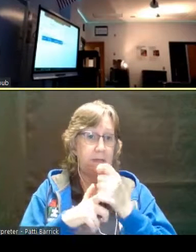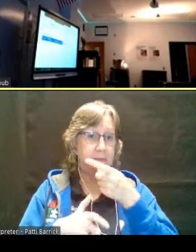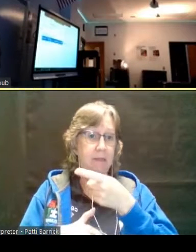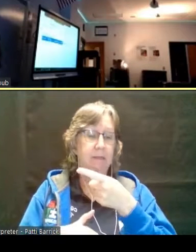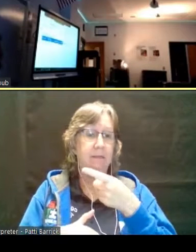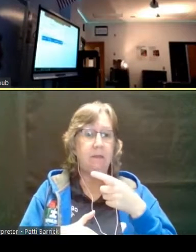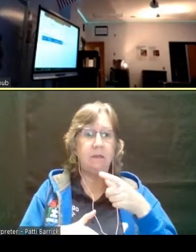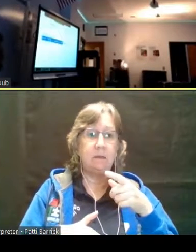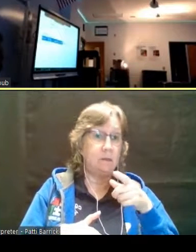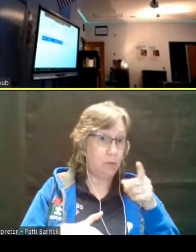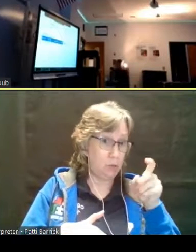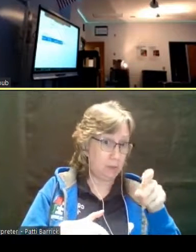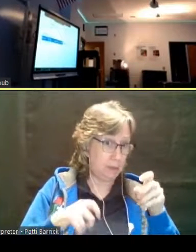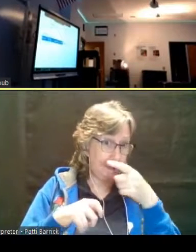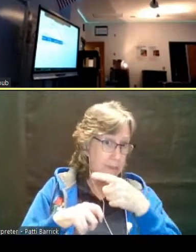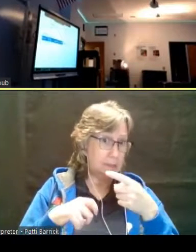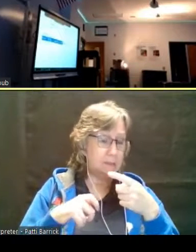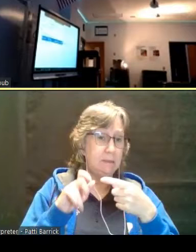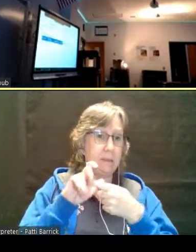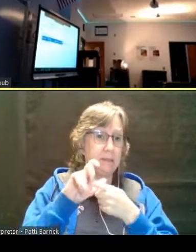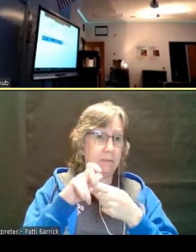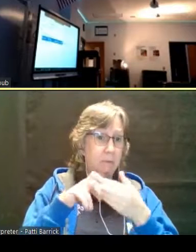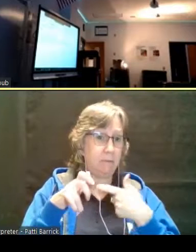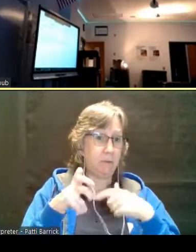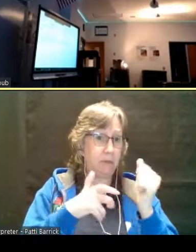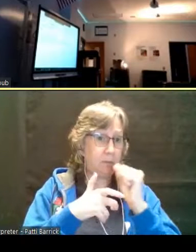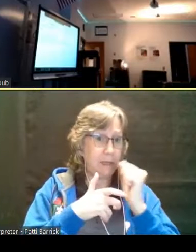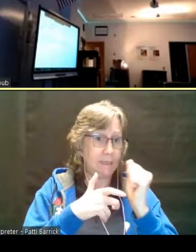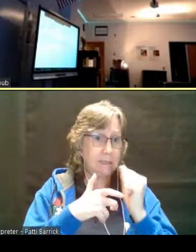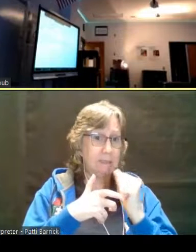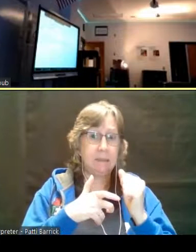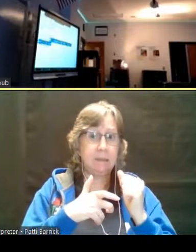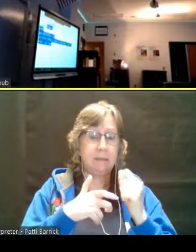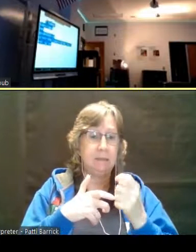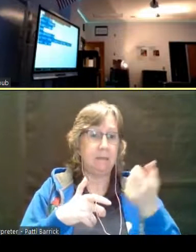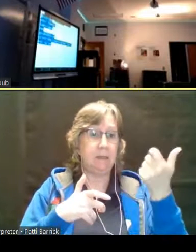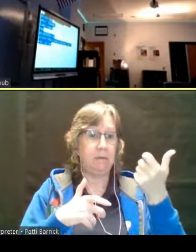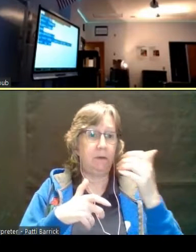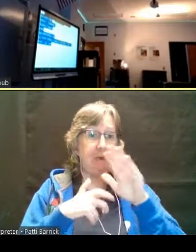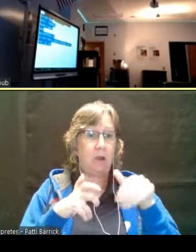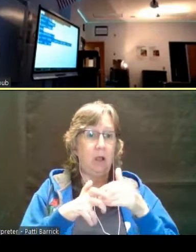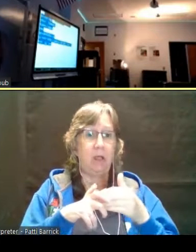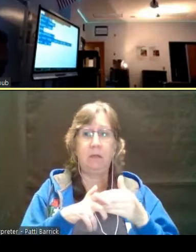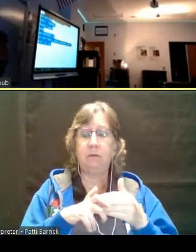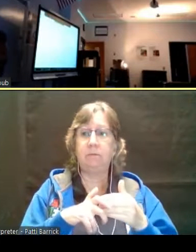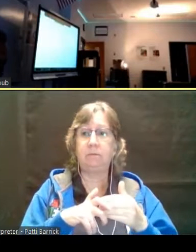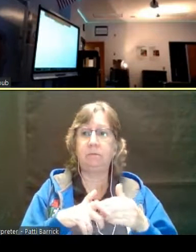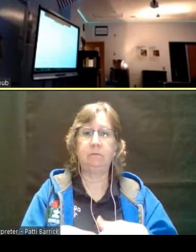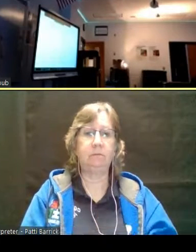Does anyone need any of this information or example before I erase? Because I'm going to erase them all, and they're going to go